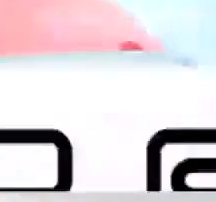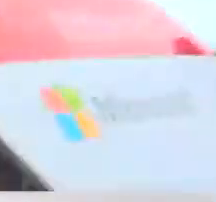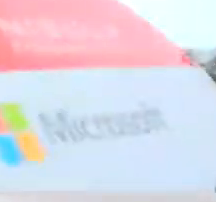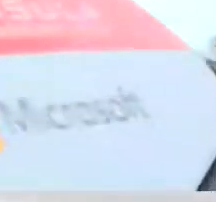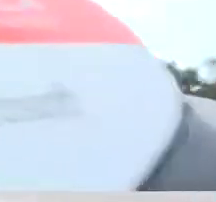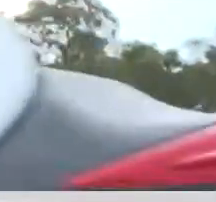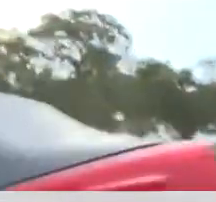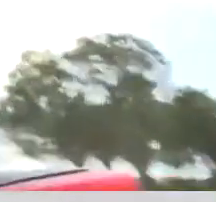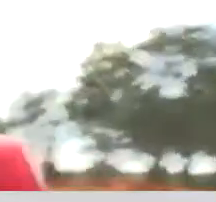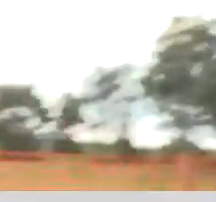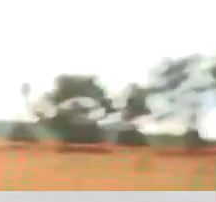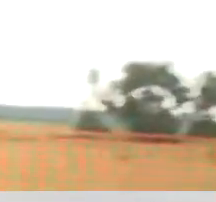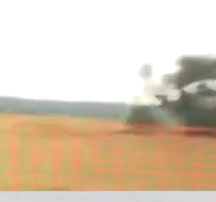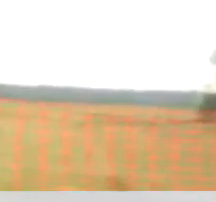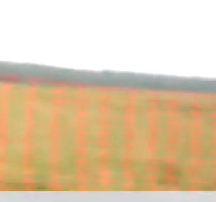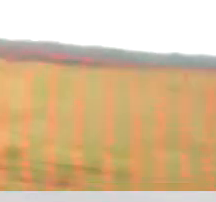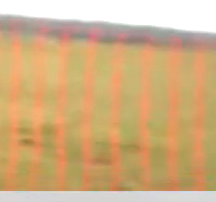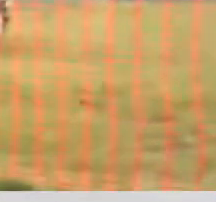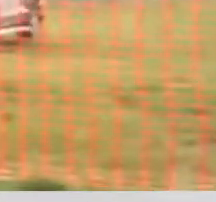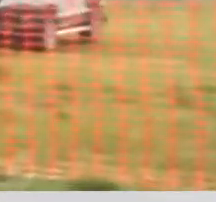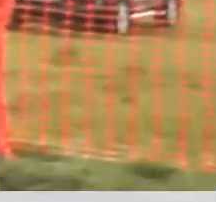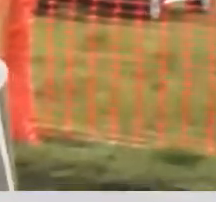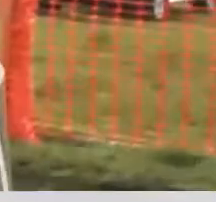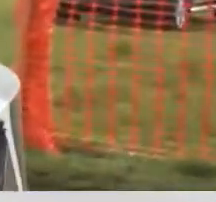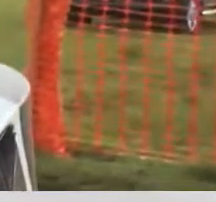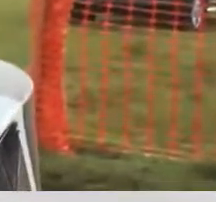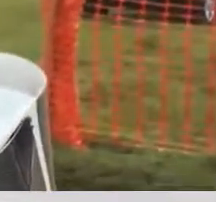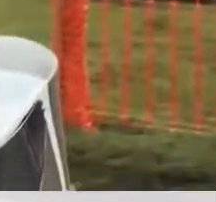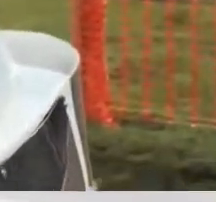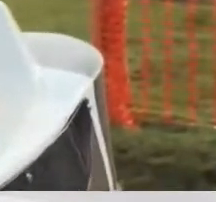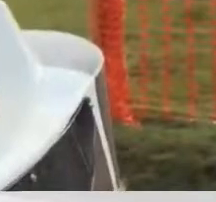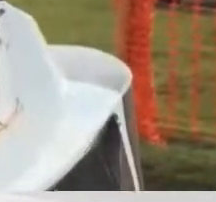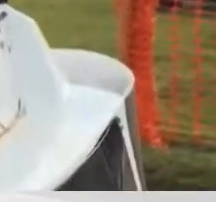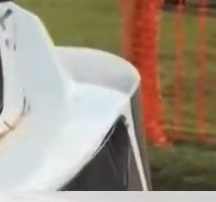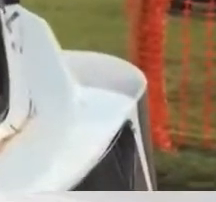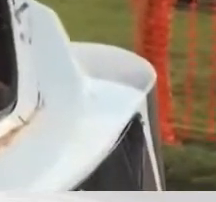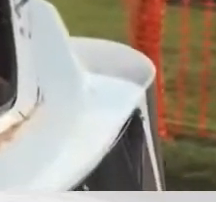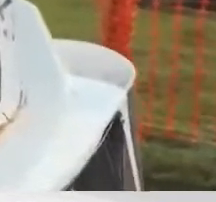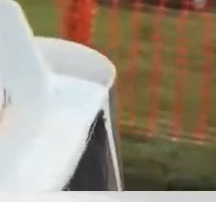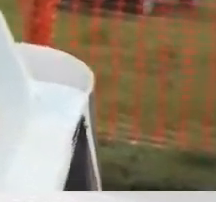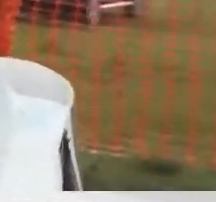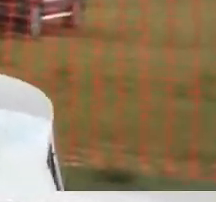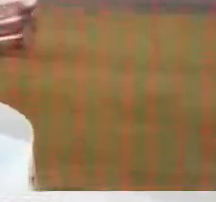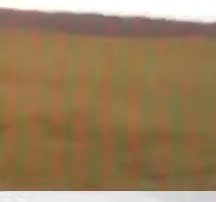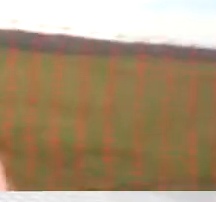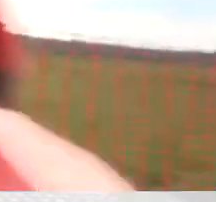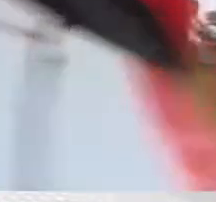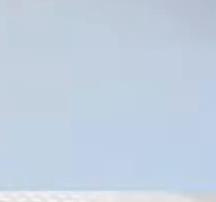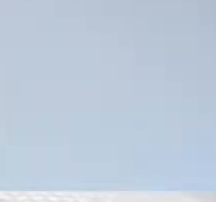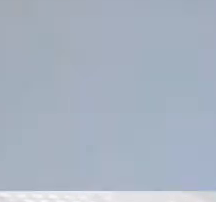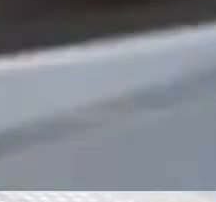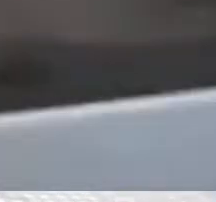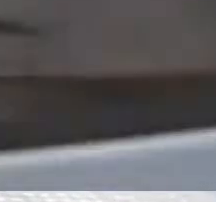enough. 8.6 seconds quicker than anyone else through there, though, despite losing the spoiler and the rear